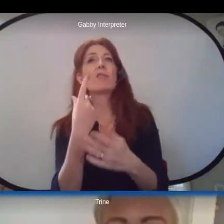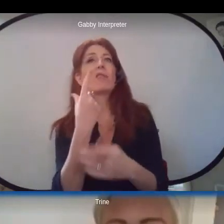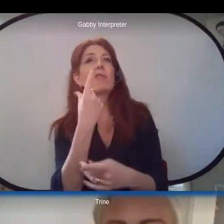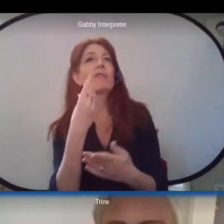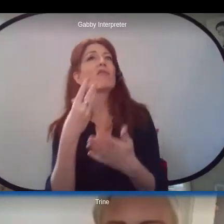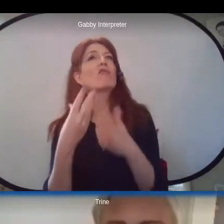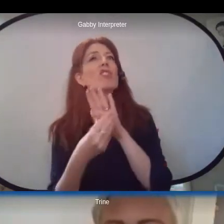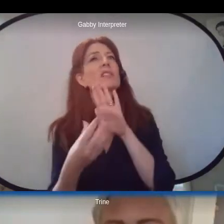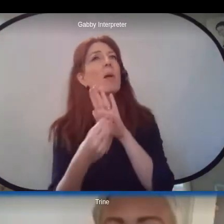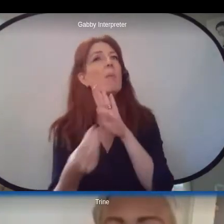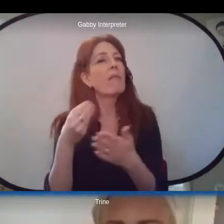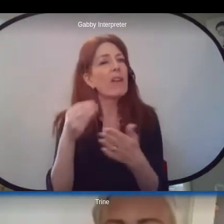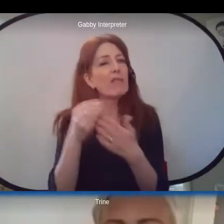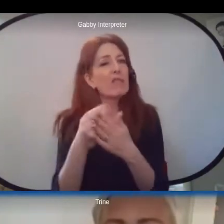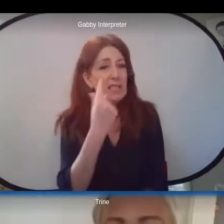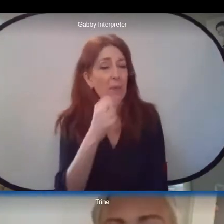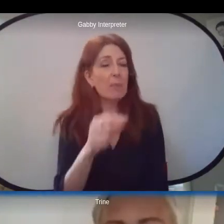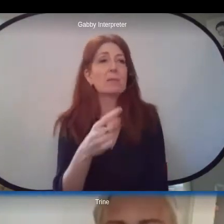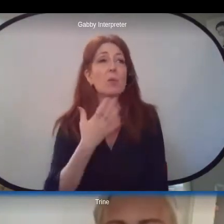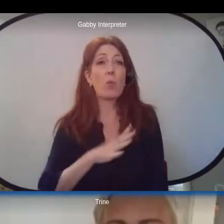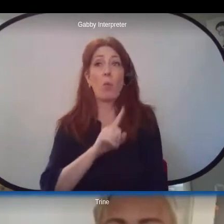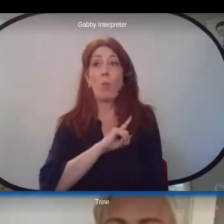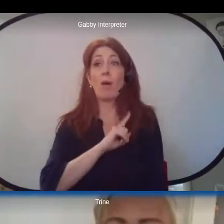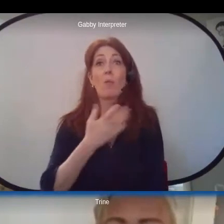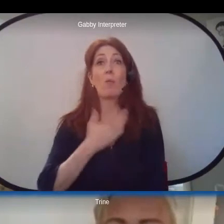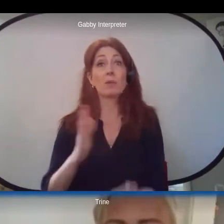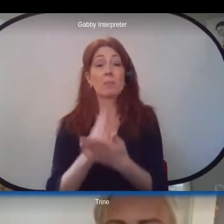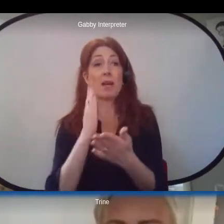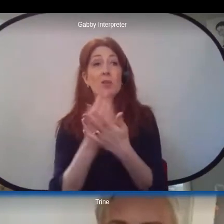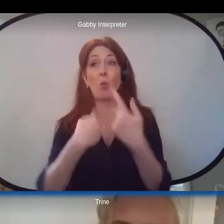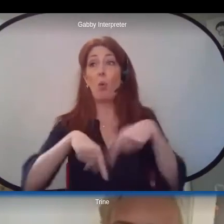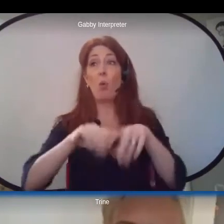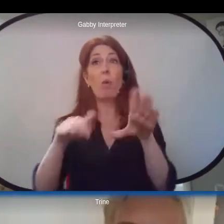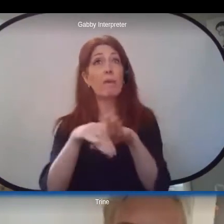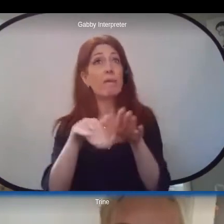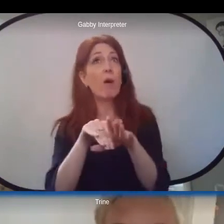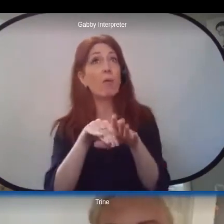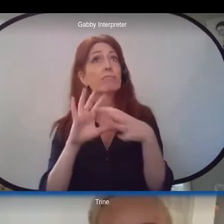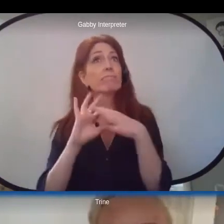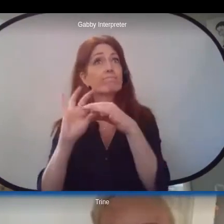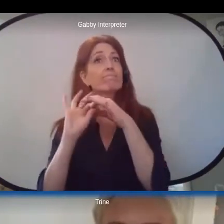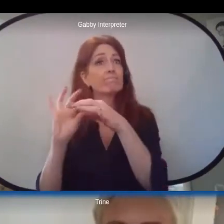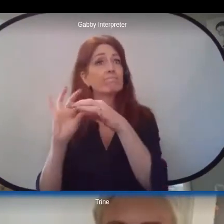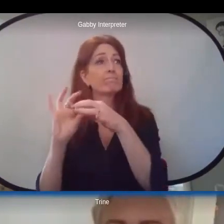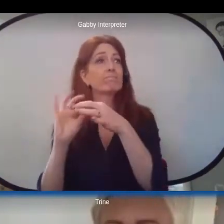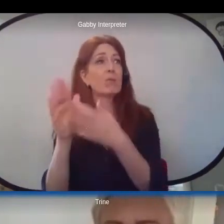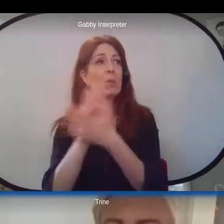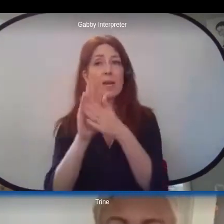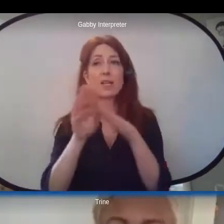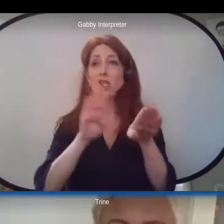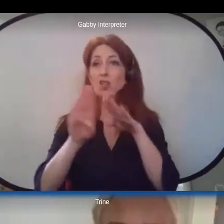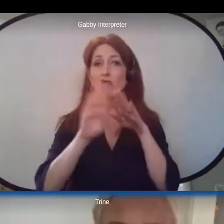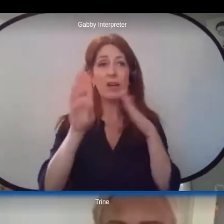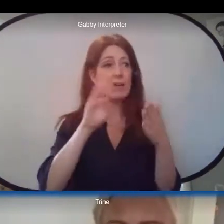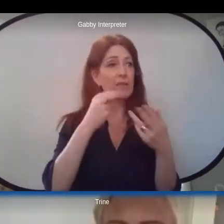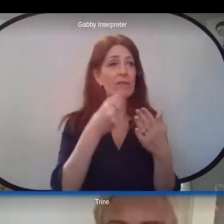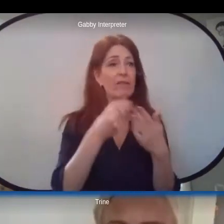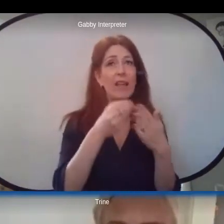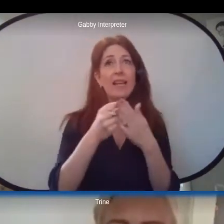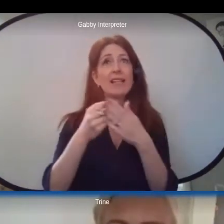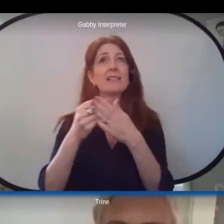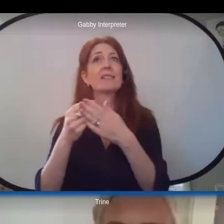because we also want to make sure that everyone can participate, you know, to reduce potentially training fees, membership fees, and also to make